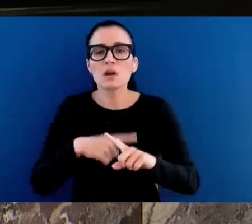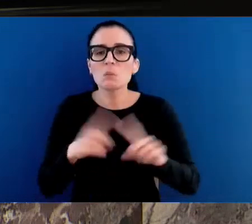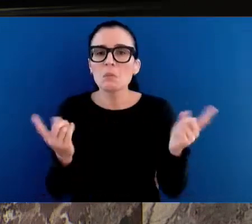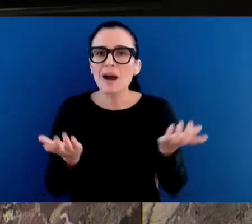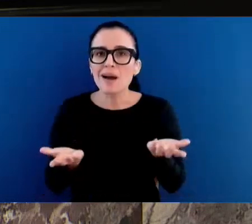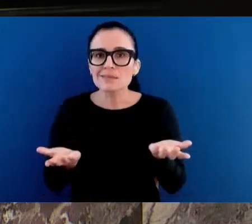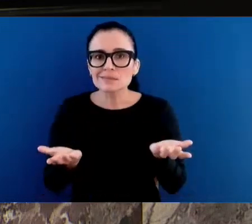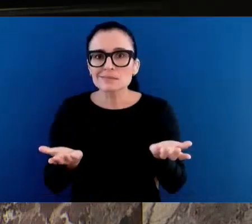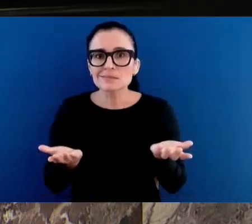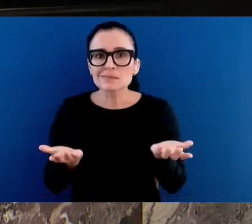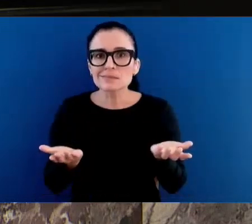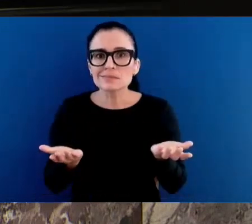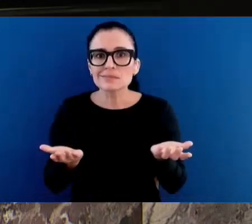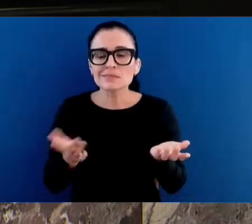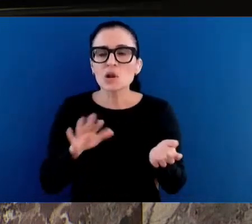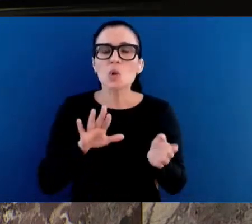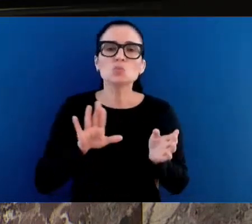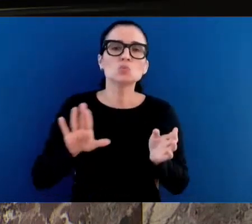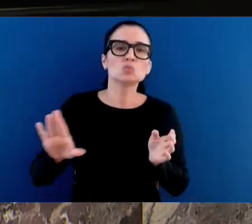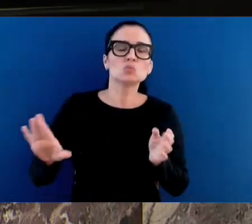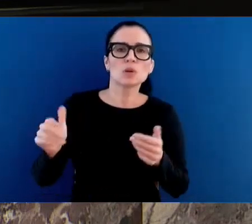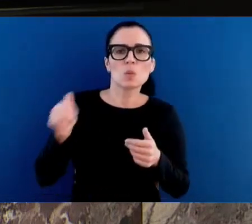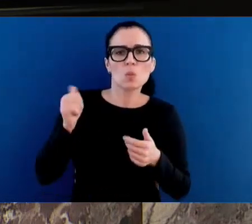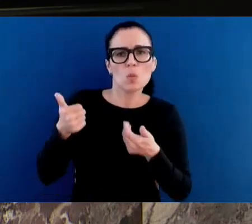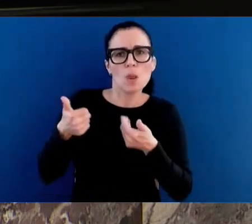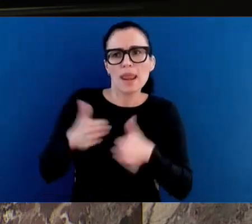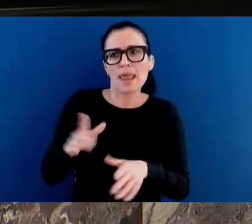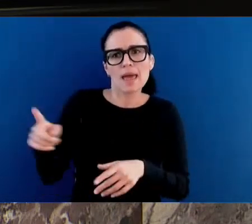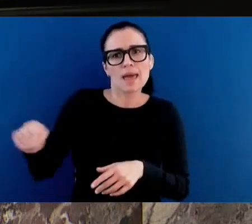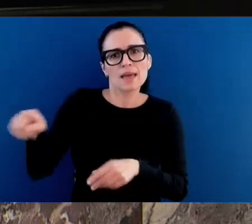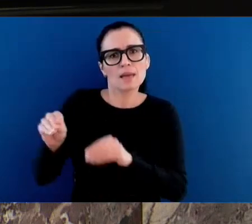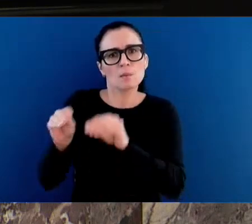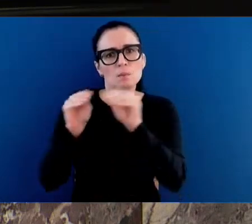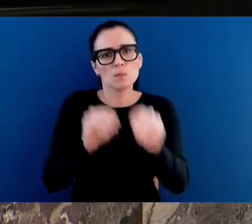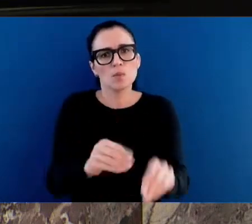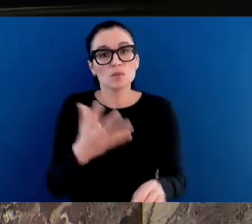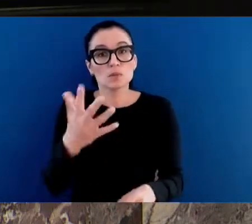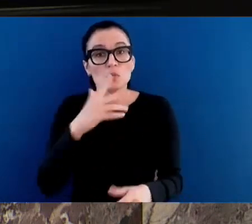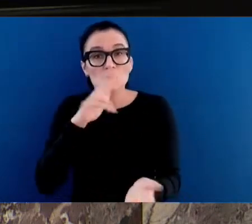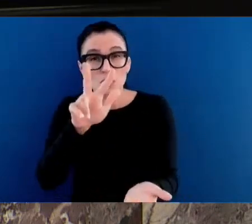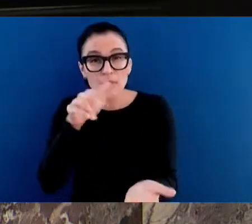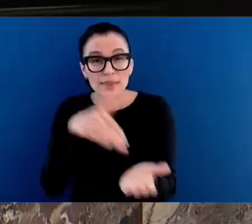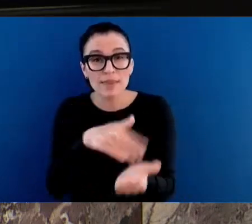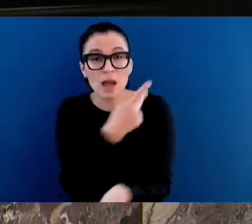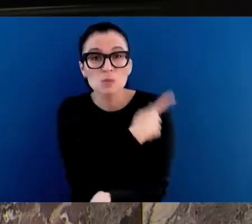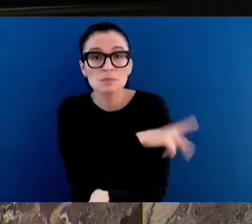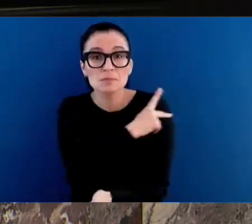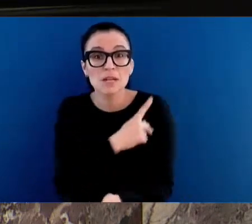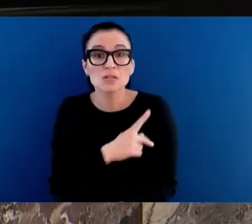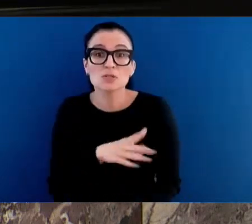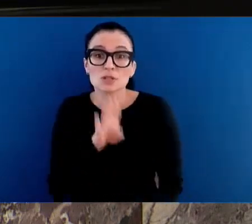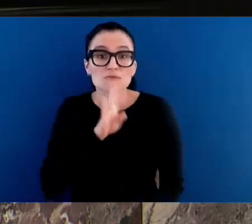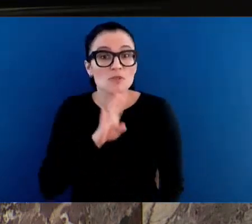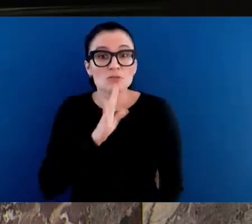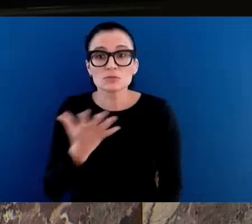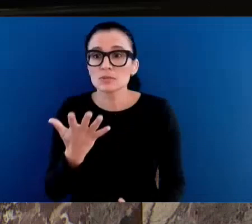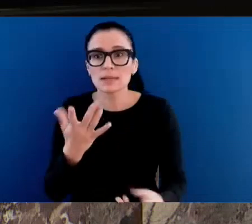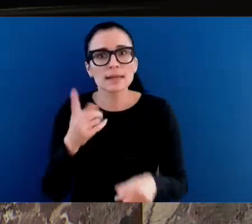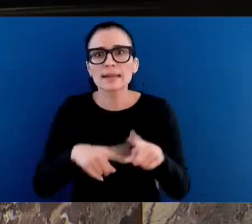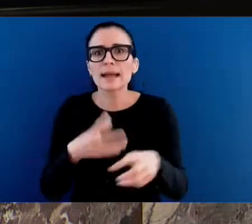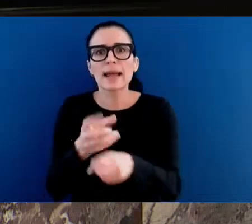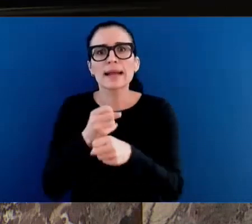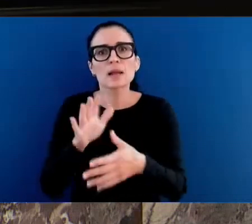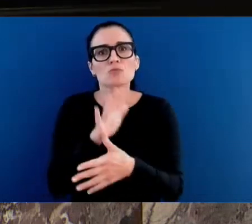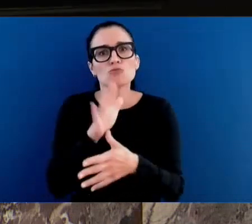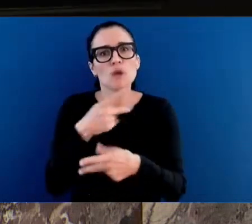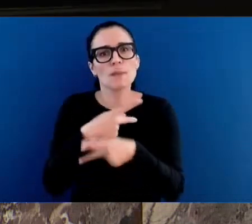community. They are refusing 3,000 patients to get connected with primary care. Question through the Minister of Health: why is there no one working at a local level to connect